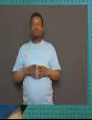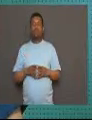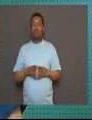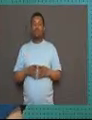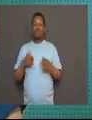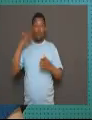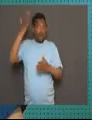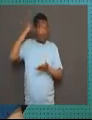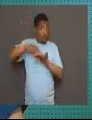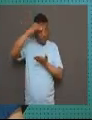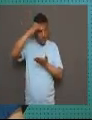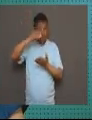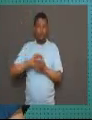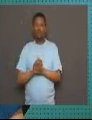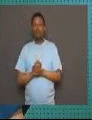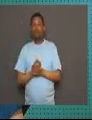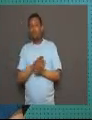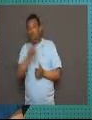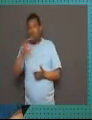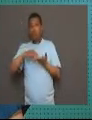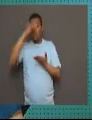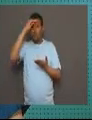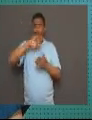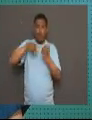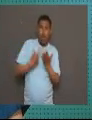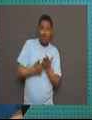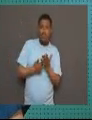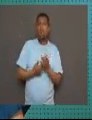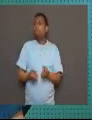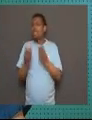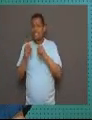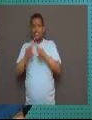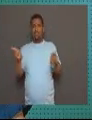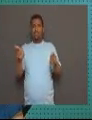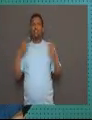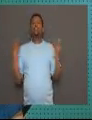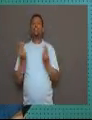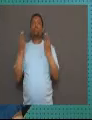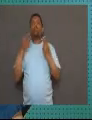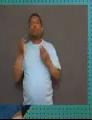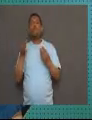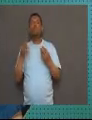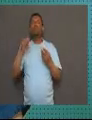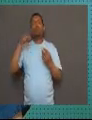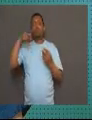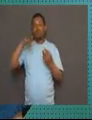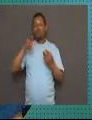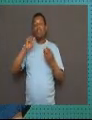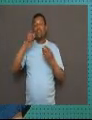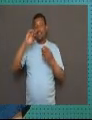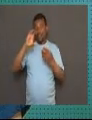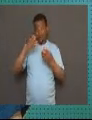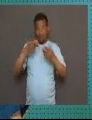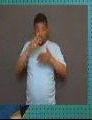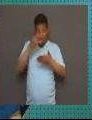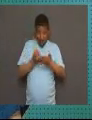In our last lesson, you learned about the many different uses of topographical